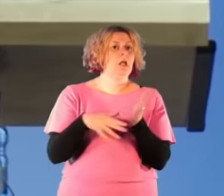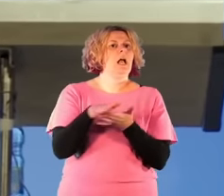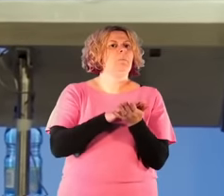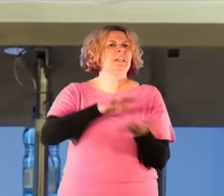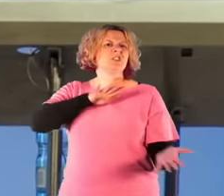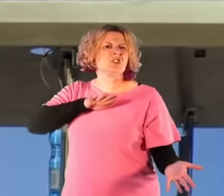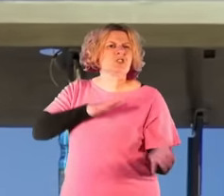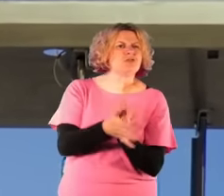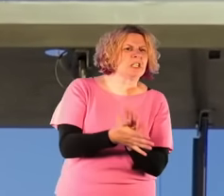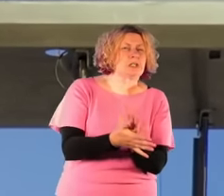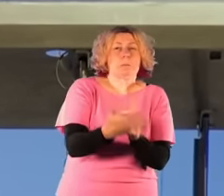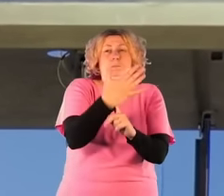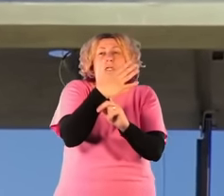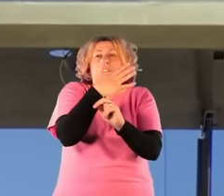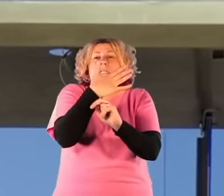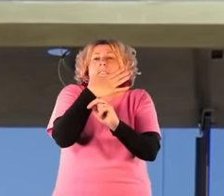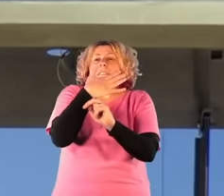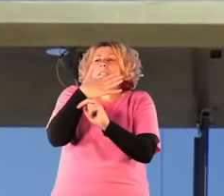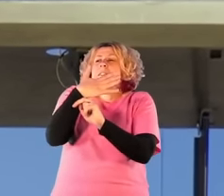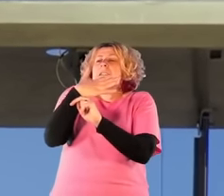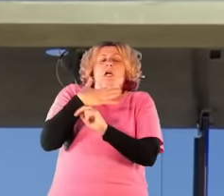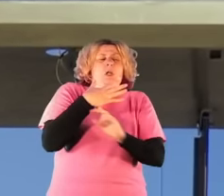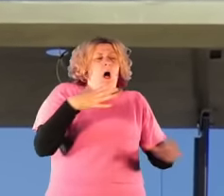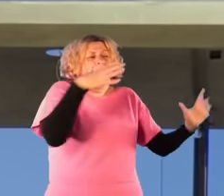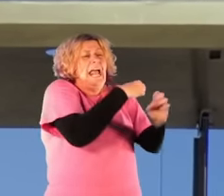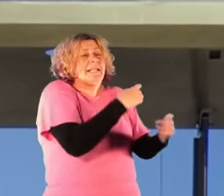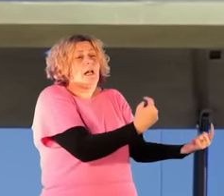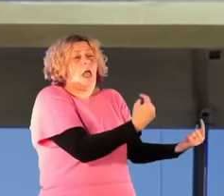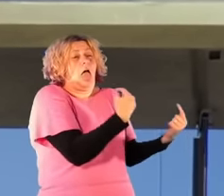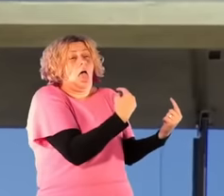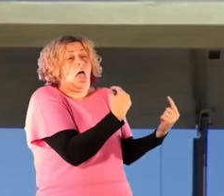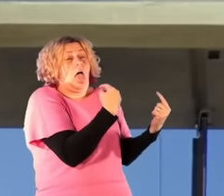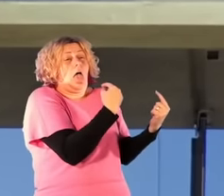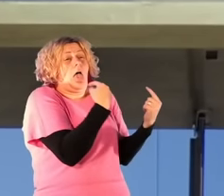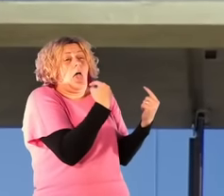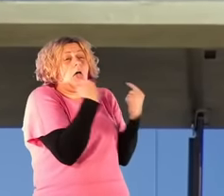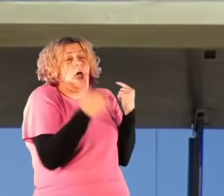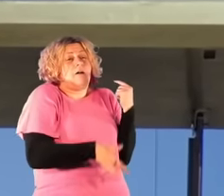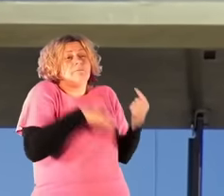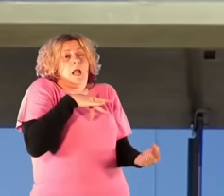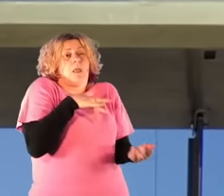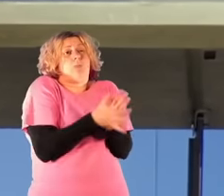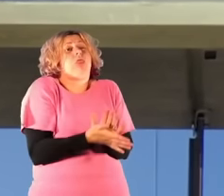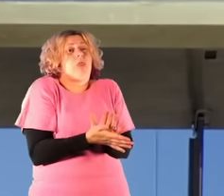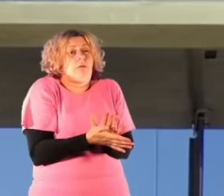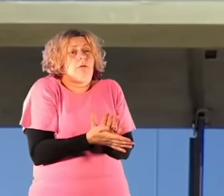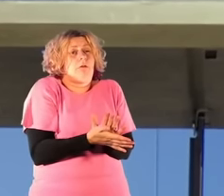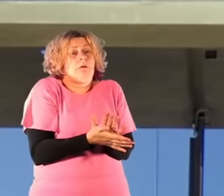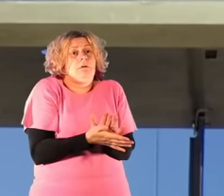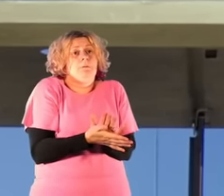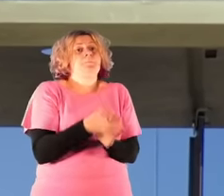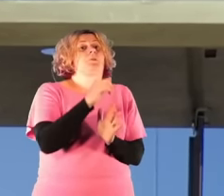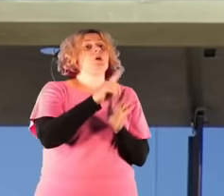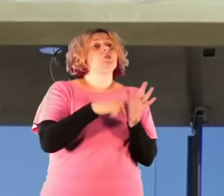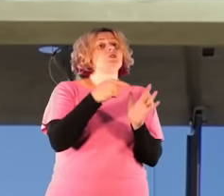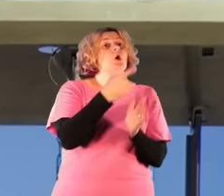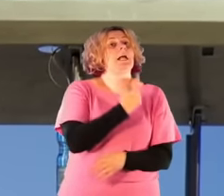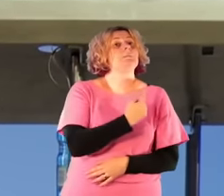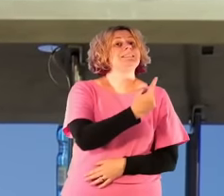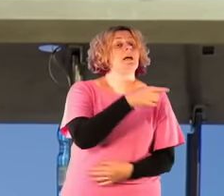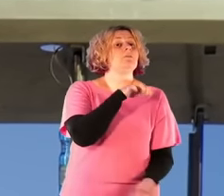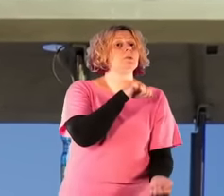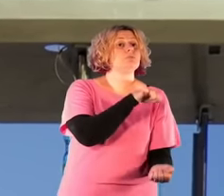immense pressure. You're hated by the world. And that's what was happening in the first century. John himself is in prison. It's a kind of a first